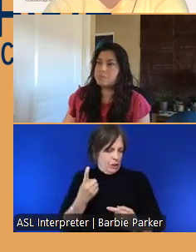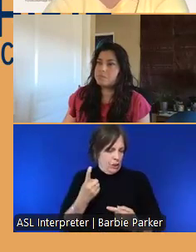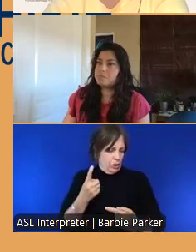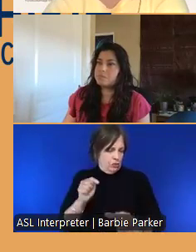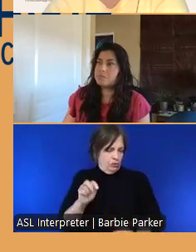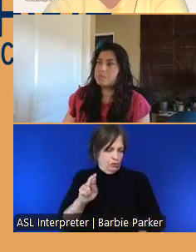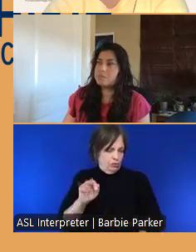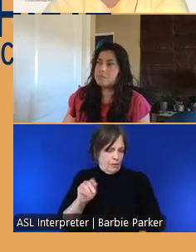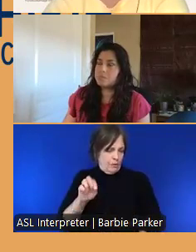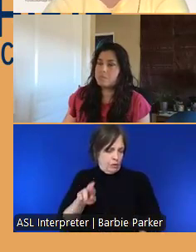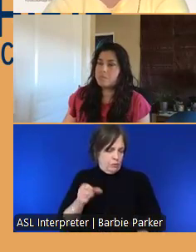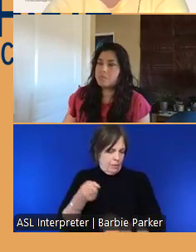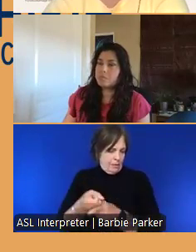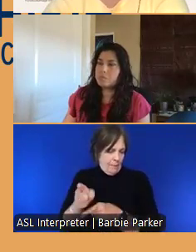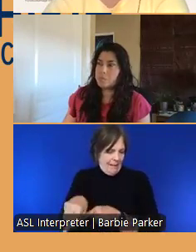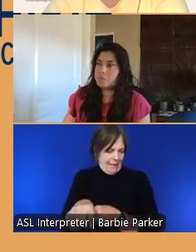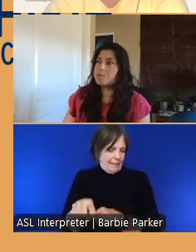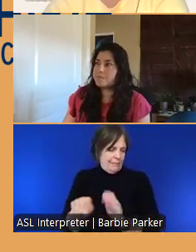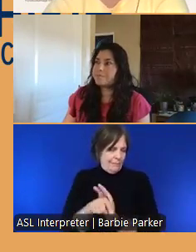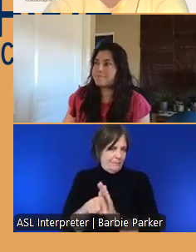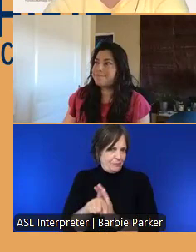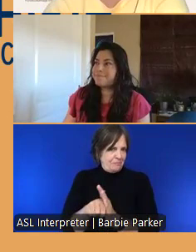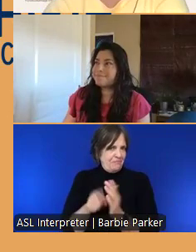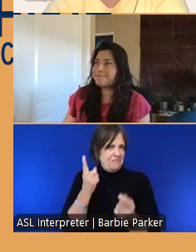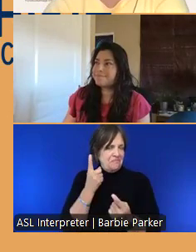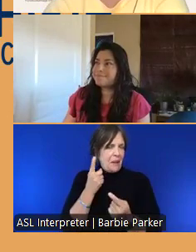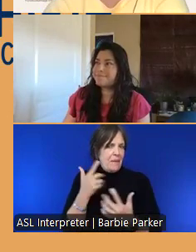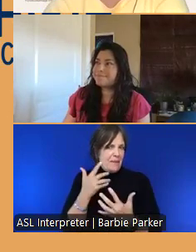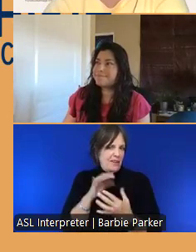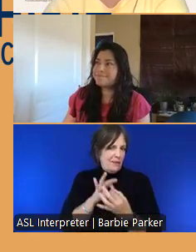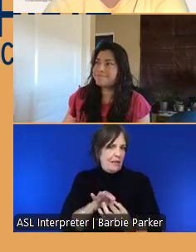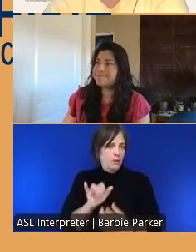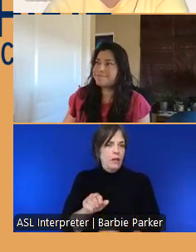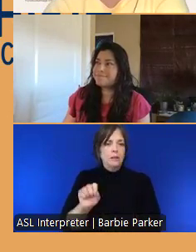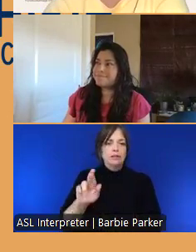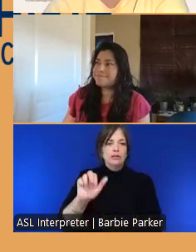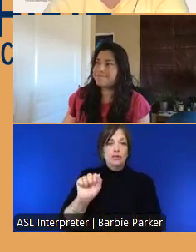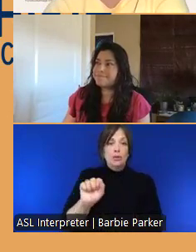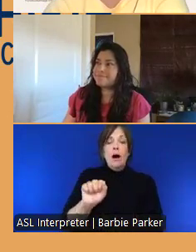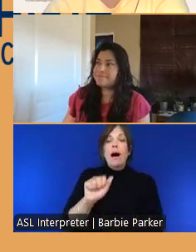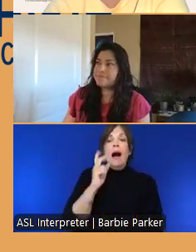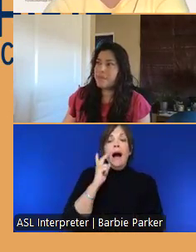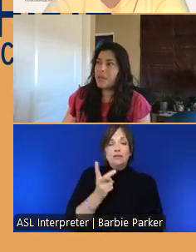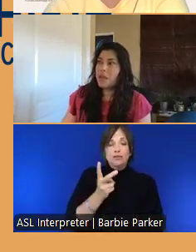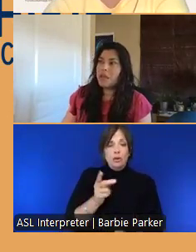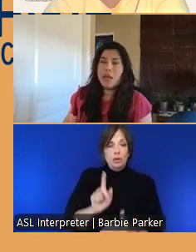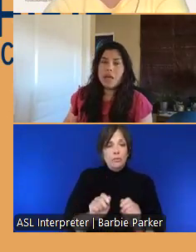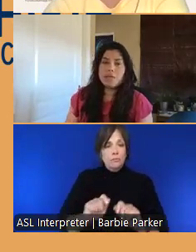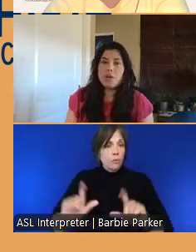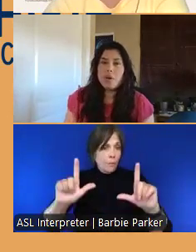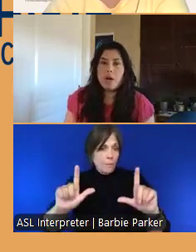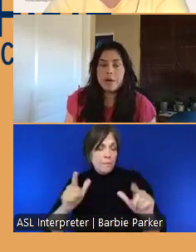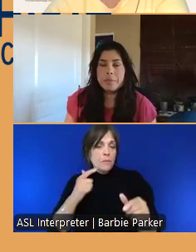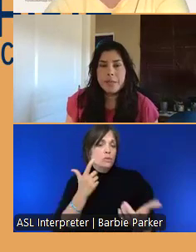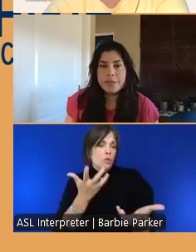traffickers. Sara, I saw you come on, and I'd like to give you a minute before I move us to the legal landscape.